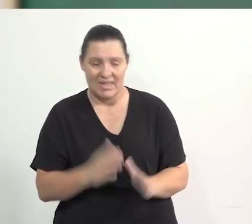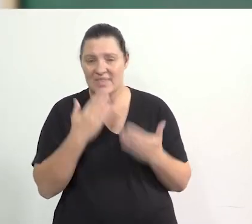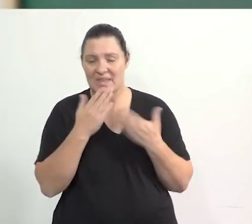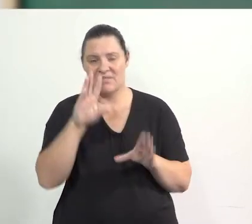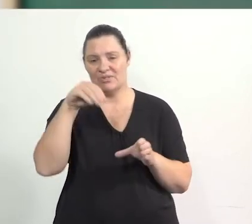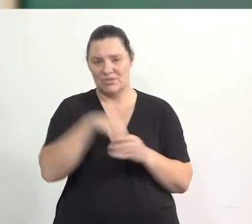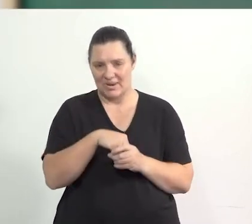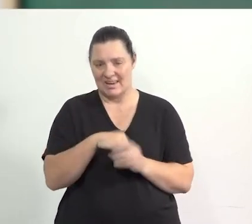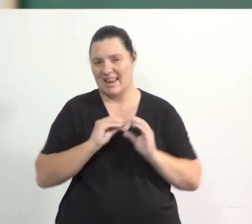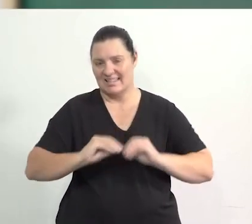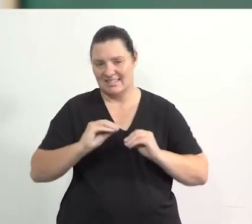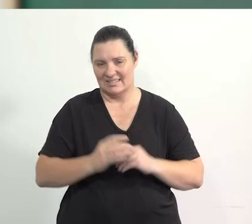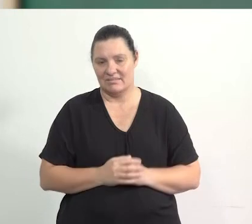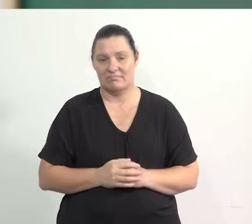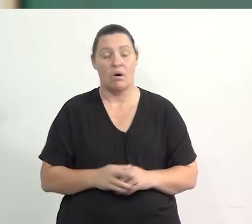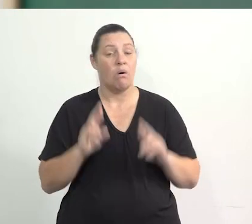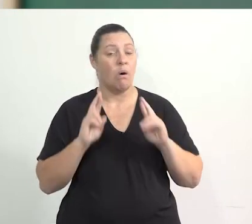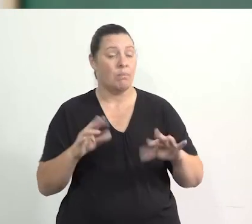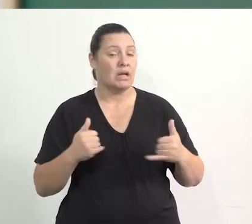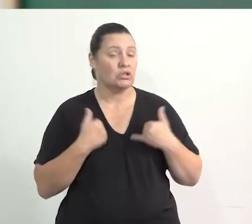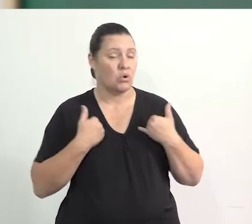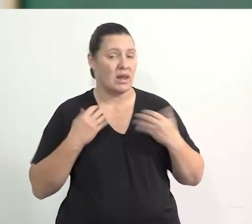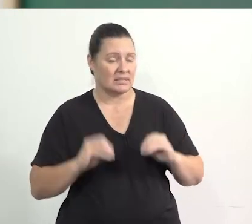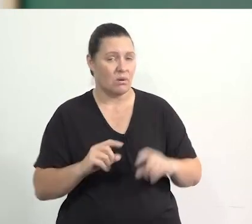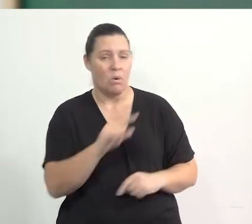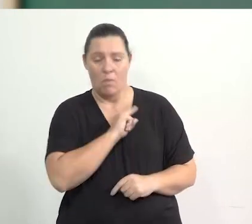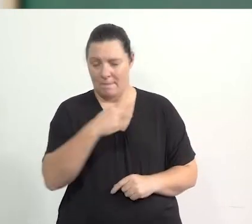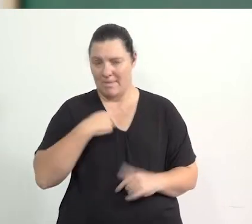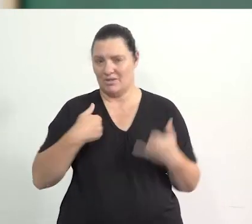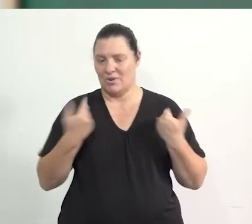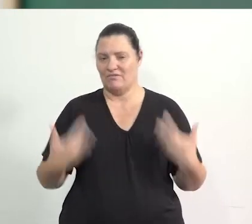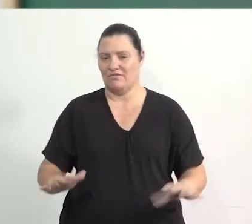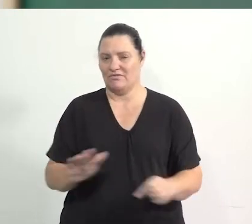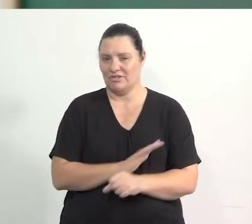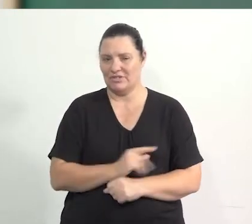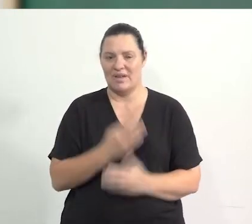you for joining me through this lesson. I really hope you enjoyed the lesson because I really did.